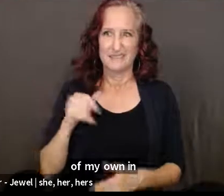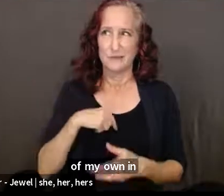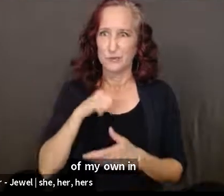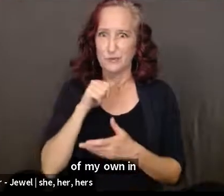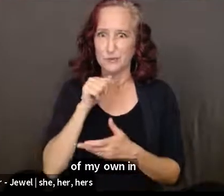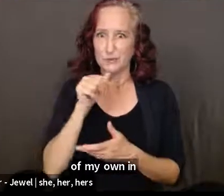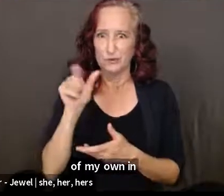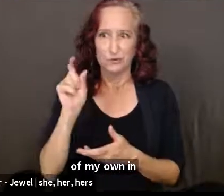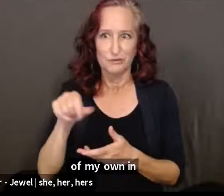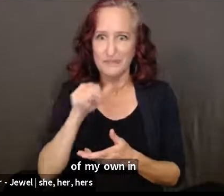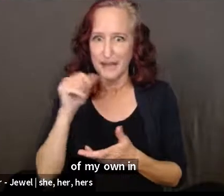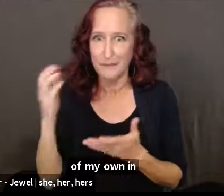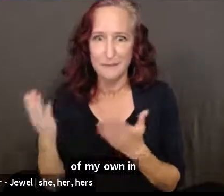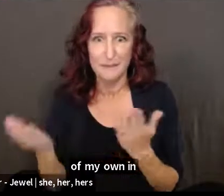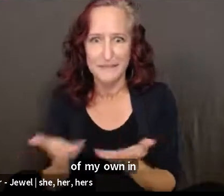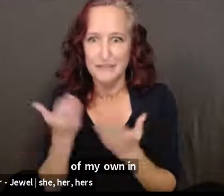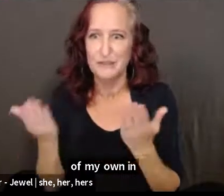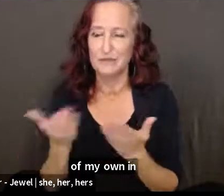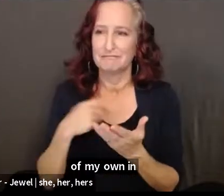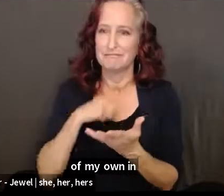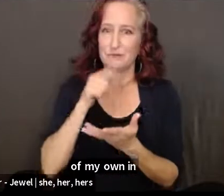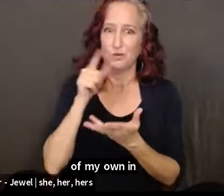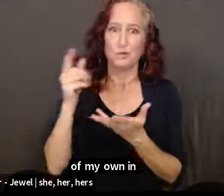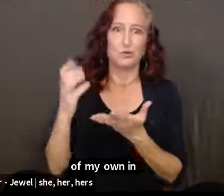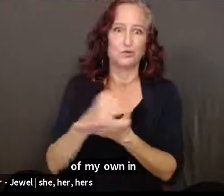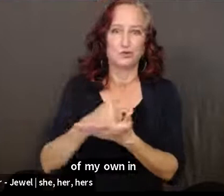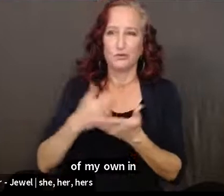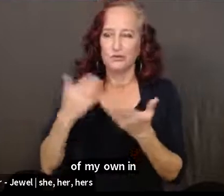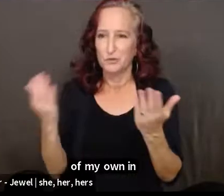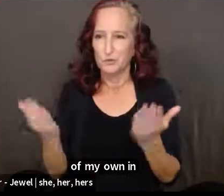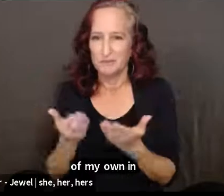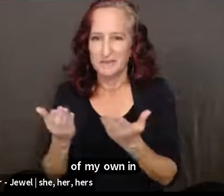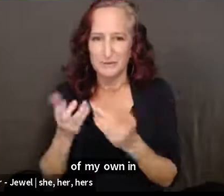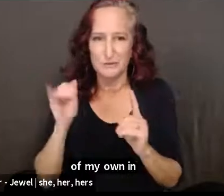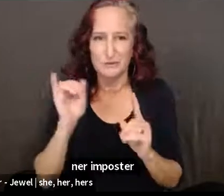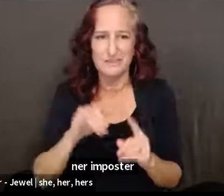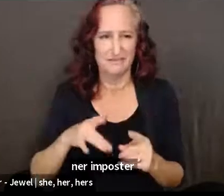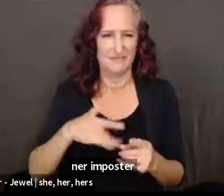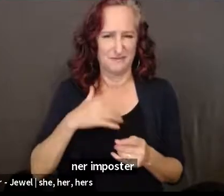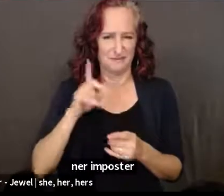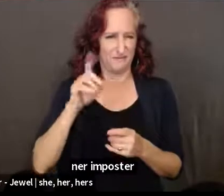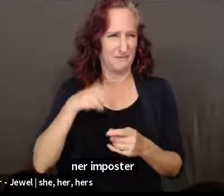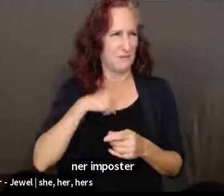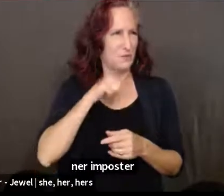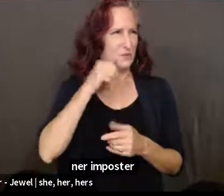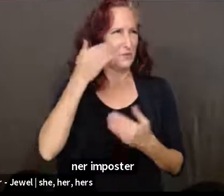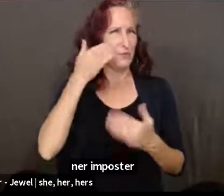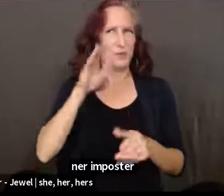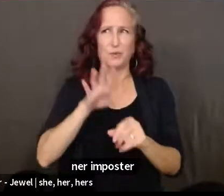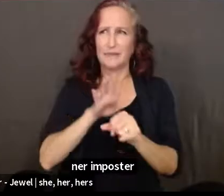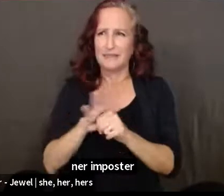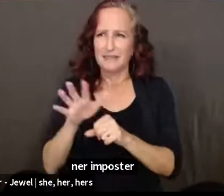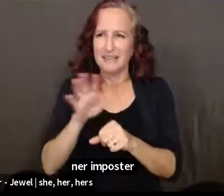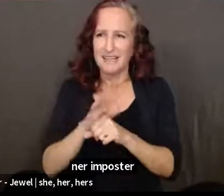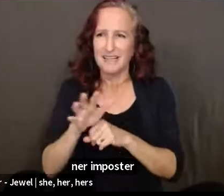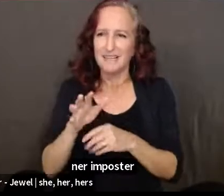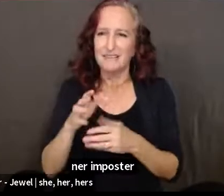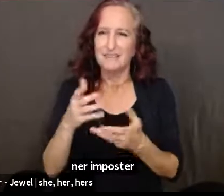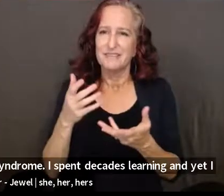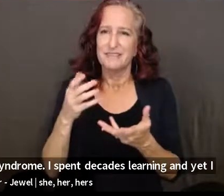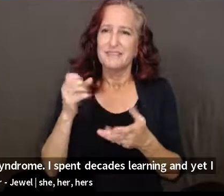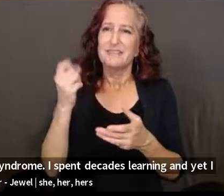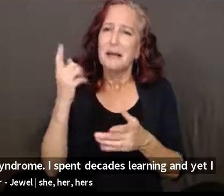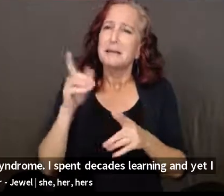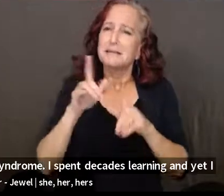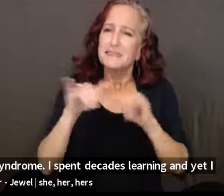I spent decades learning, and yet I still felt like I didn't know enough. And in some ways, we never all know enough about allyship, right?